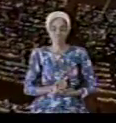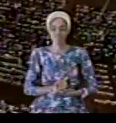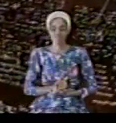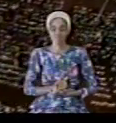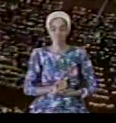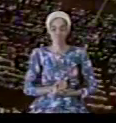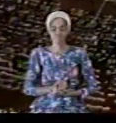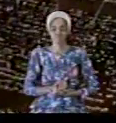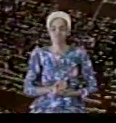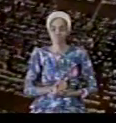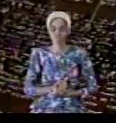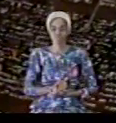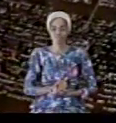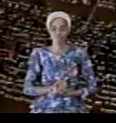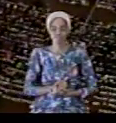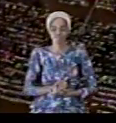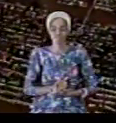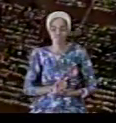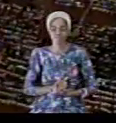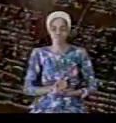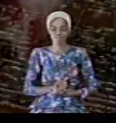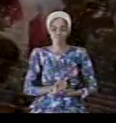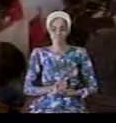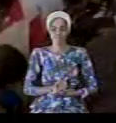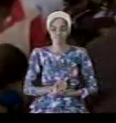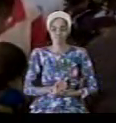Put your hands together.